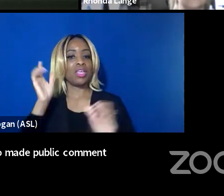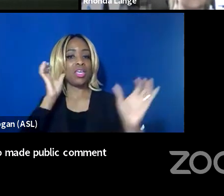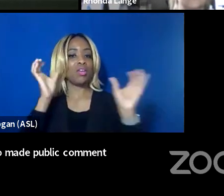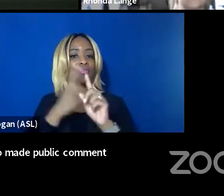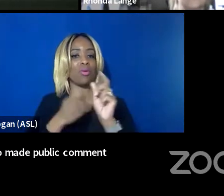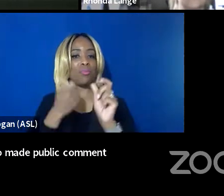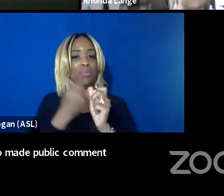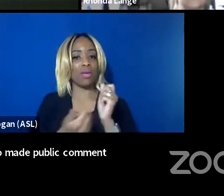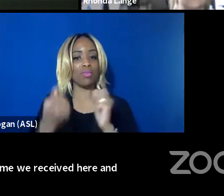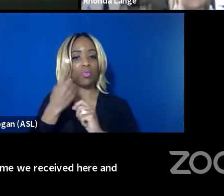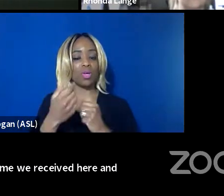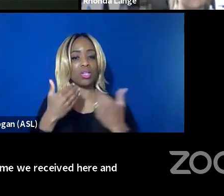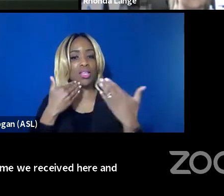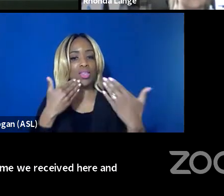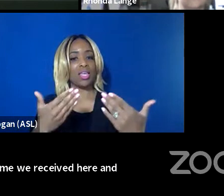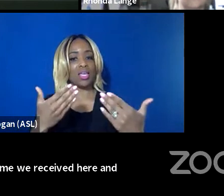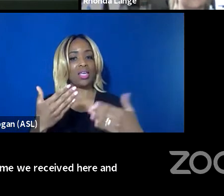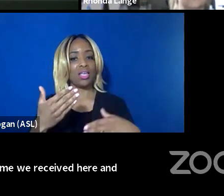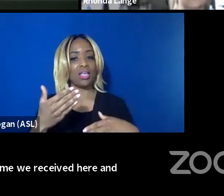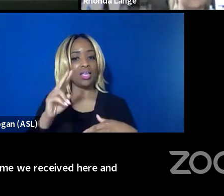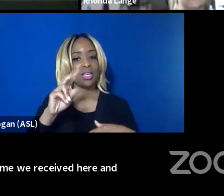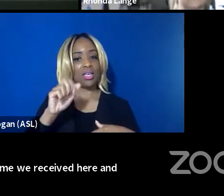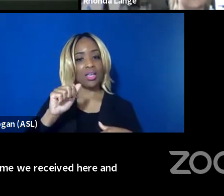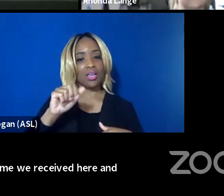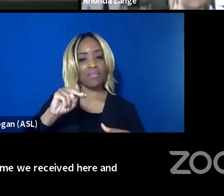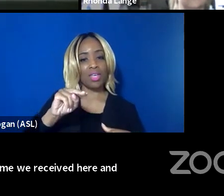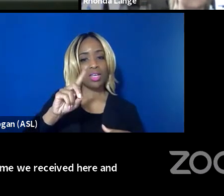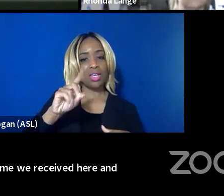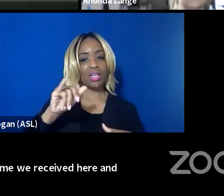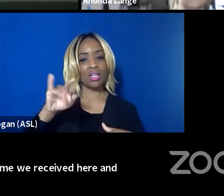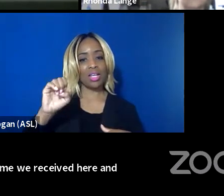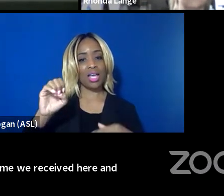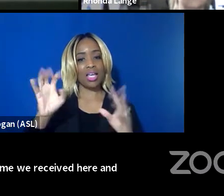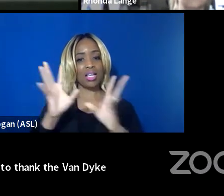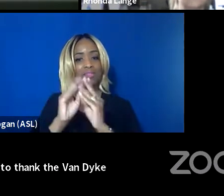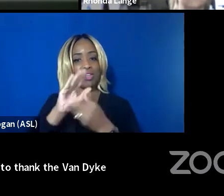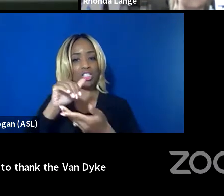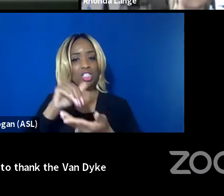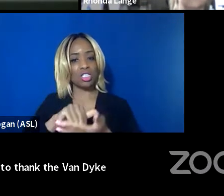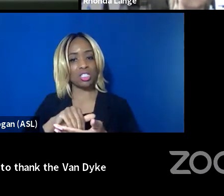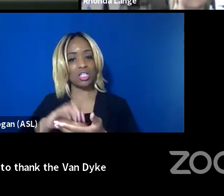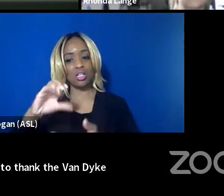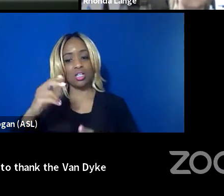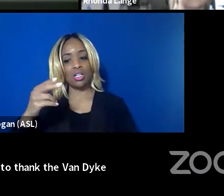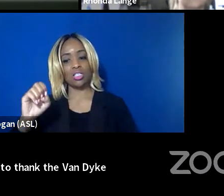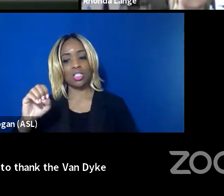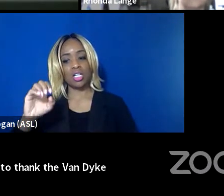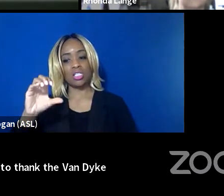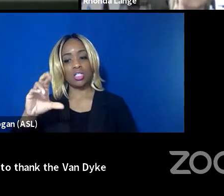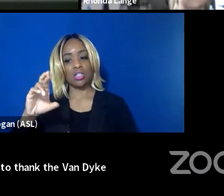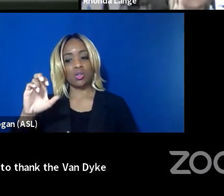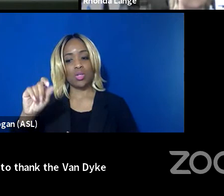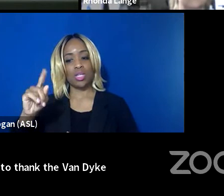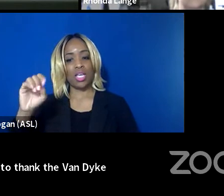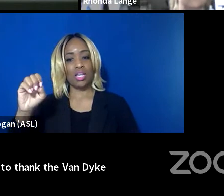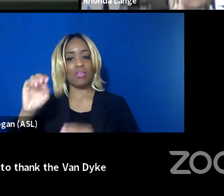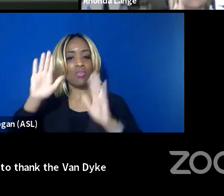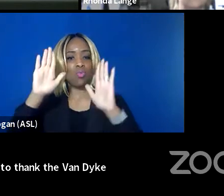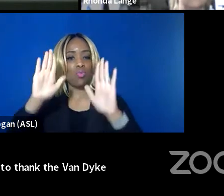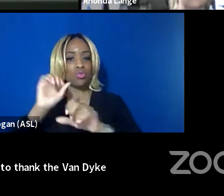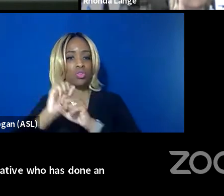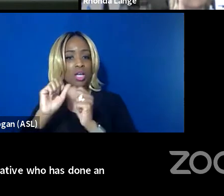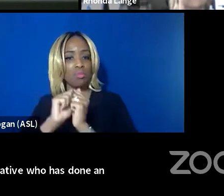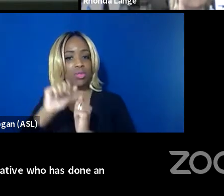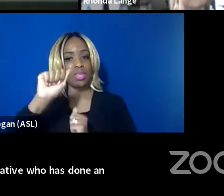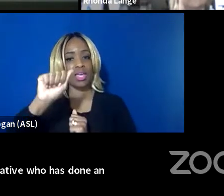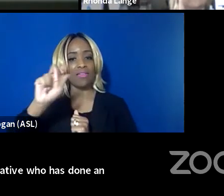everybody. We want to thank the Van Dyke Convention Center here, Chase Creative, who's done an awesome job with our AV once